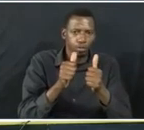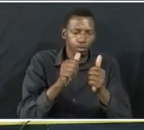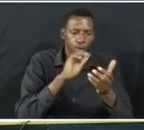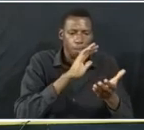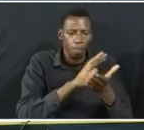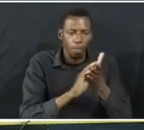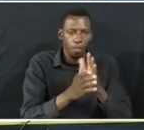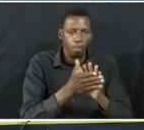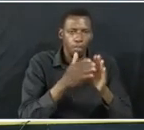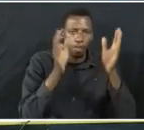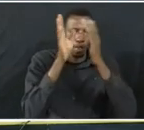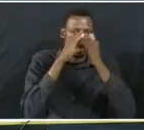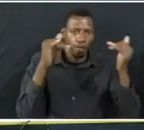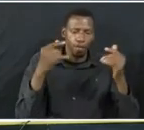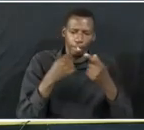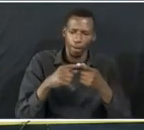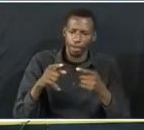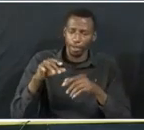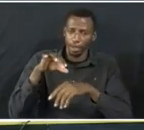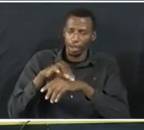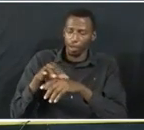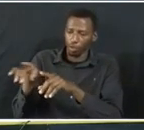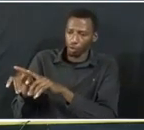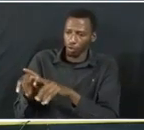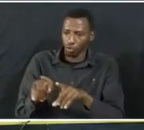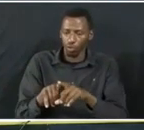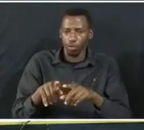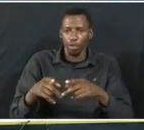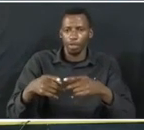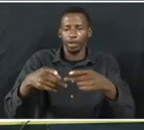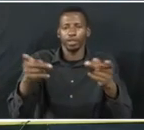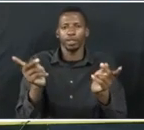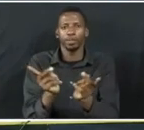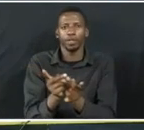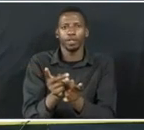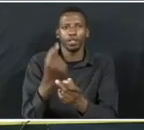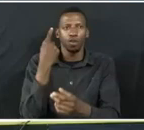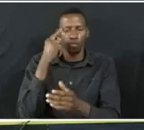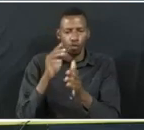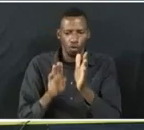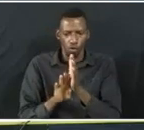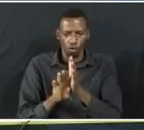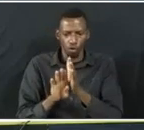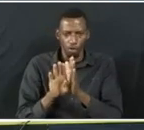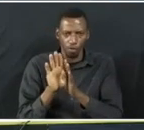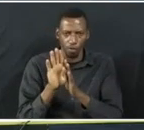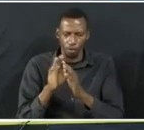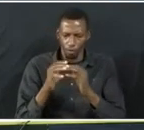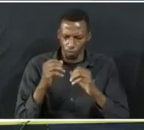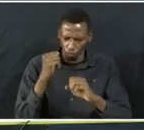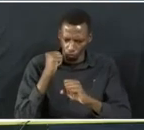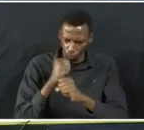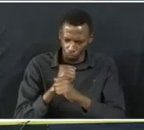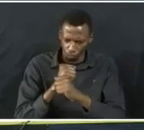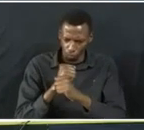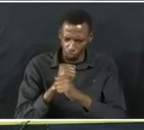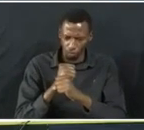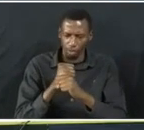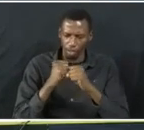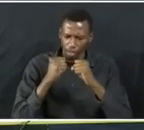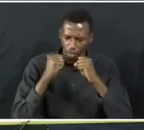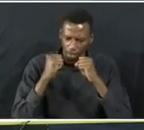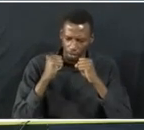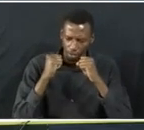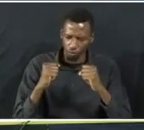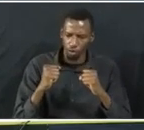is also a space for the development of a solid character worthy of